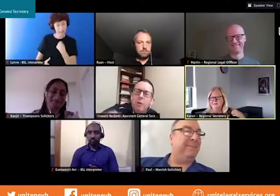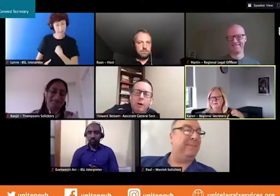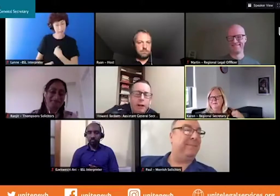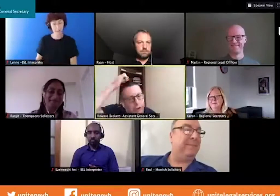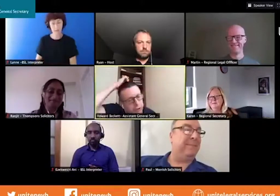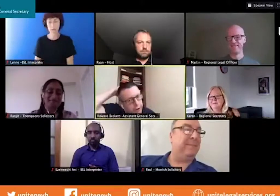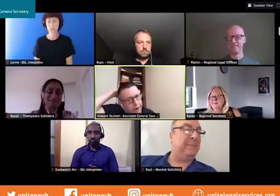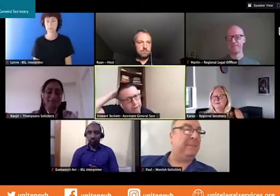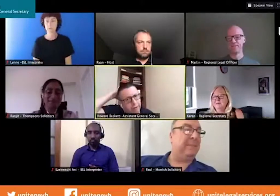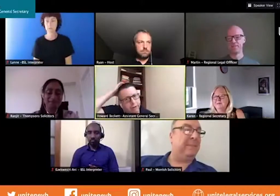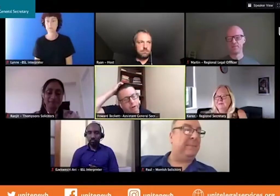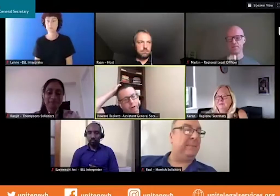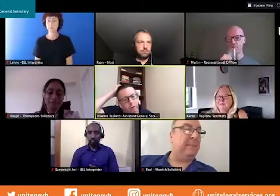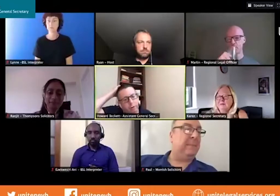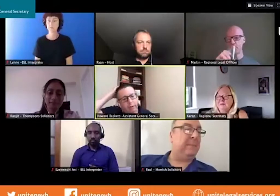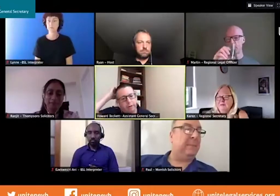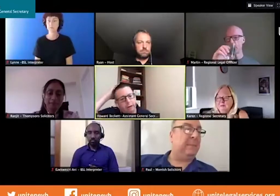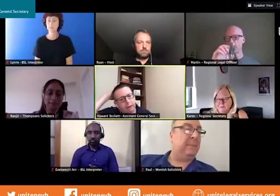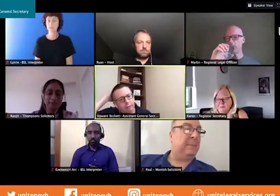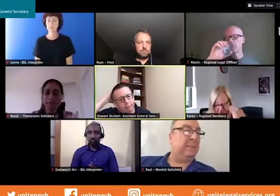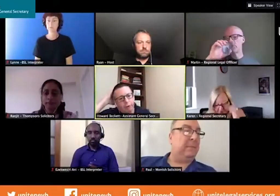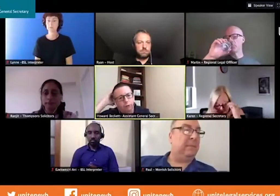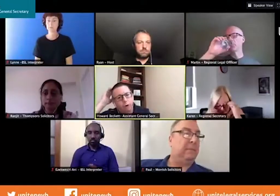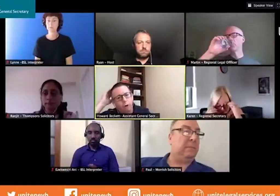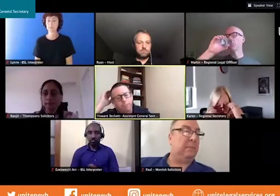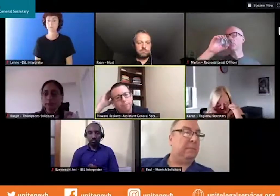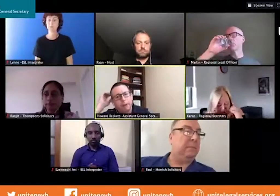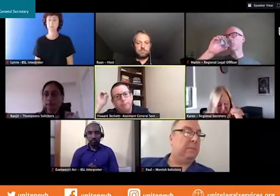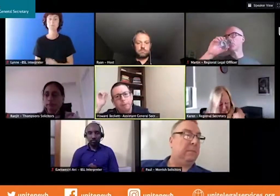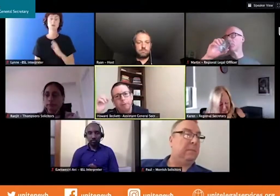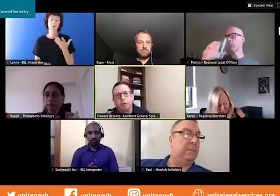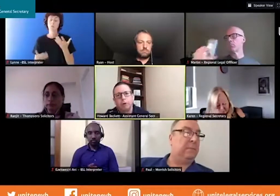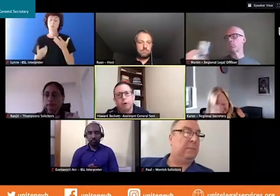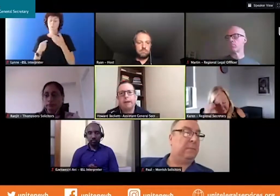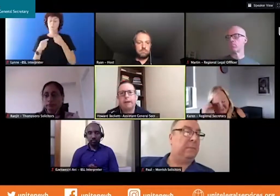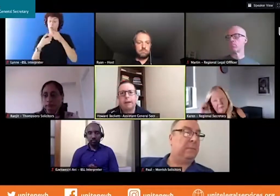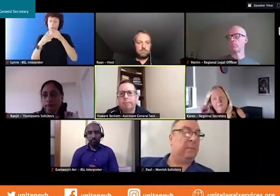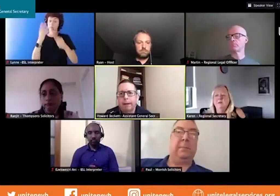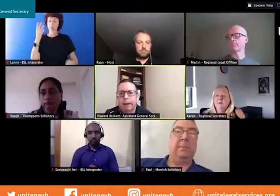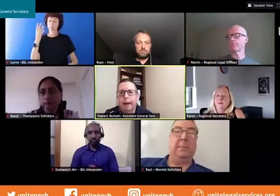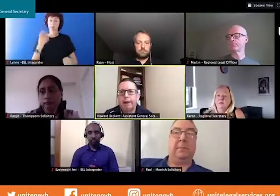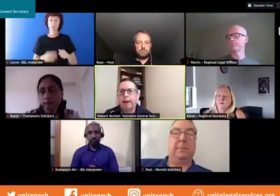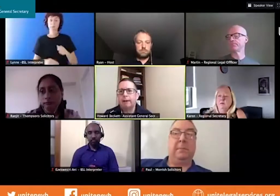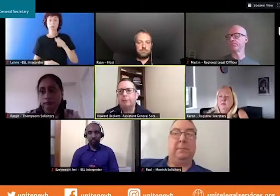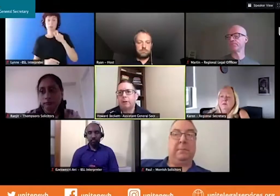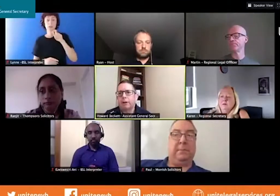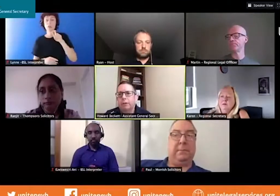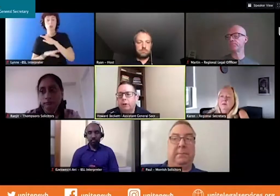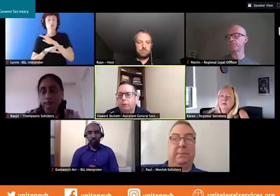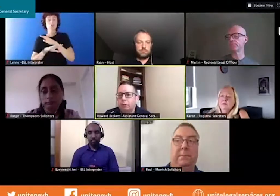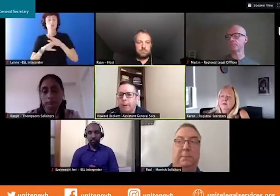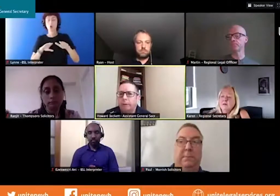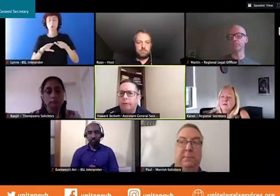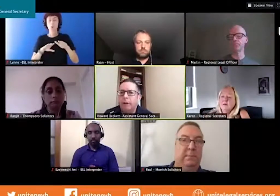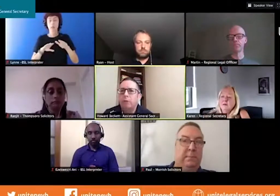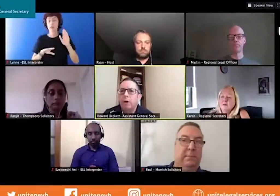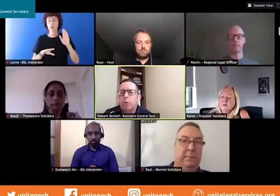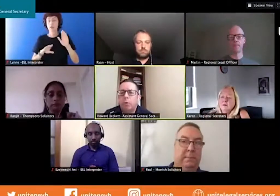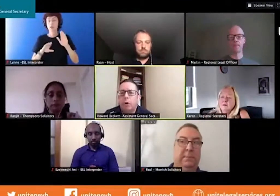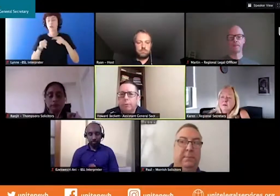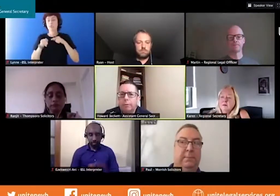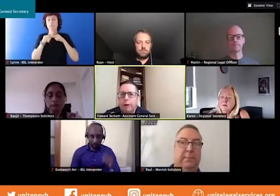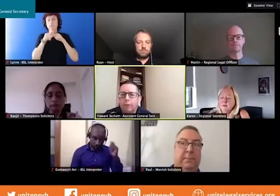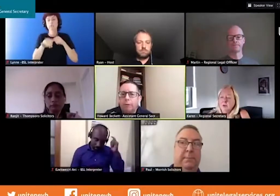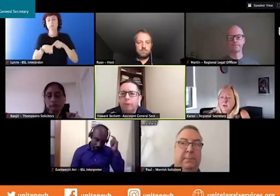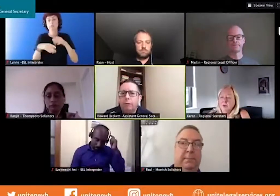Well, listen, there's a range of things to cover with this, Karen. First of all, people should not be taken in by the guidelines that are given out in respect of safe